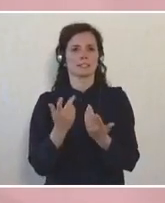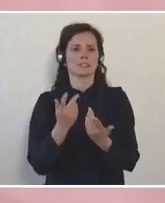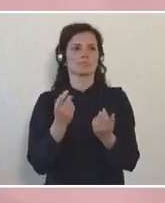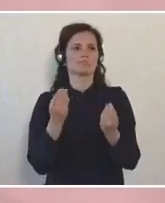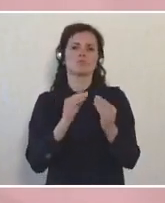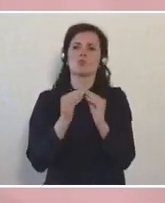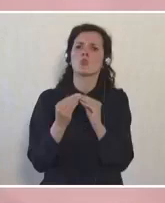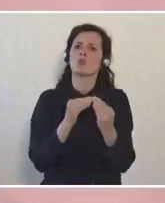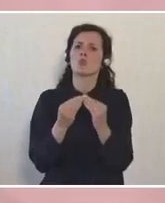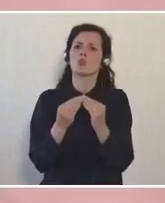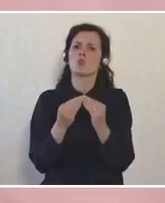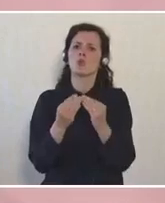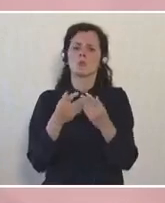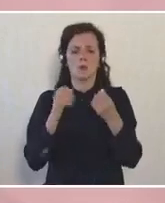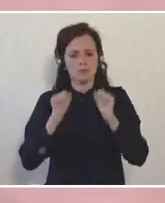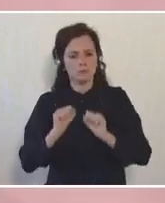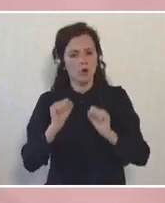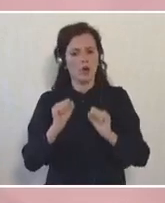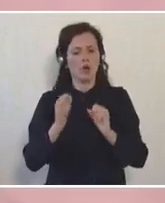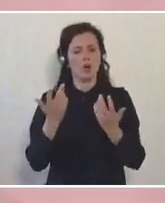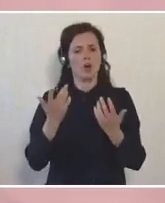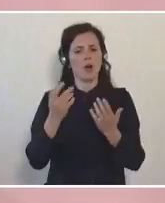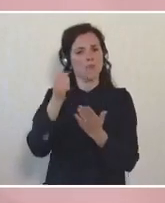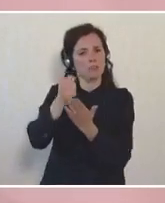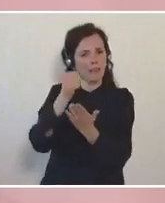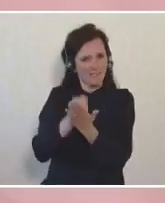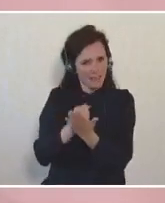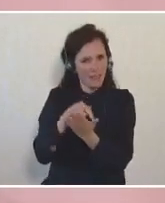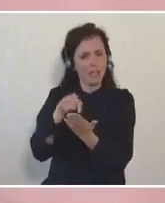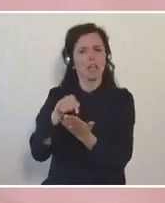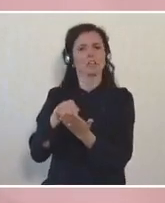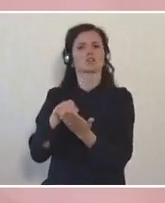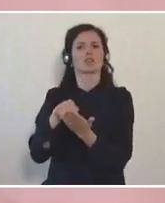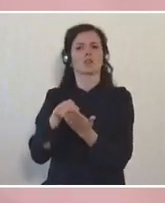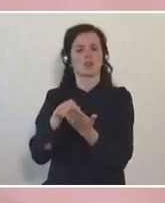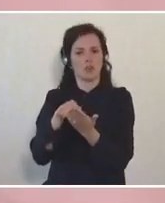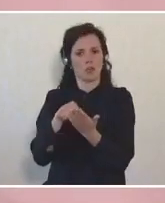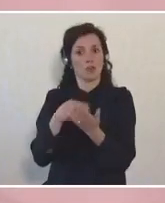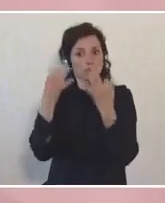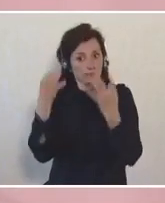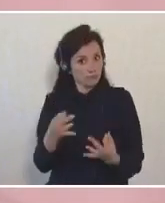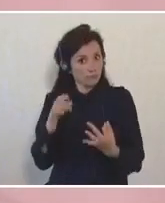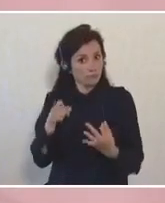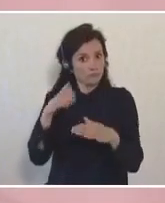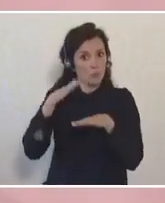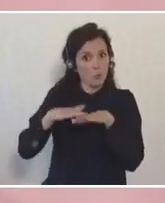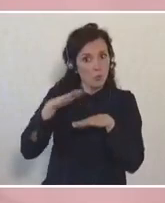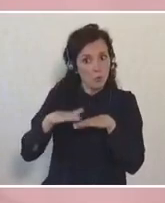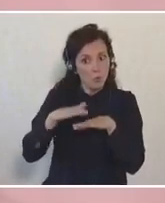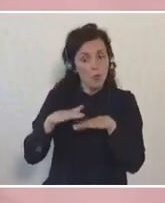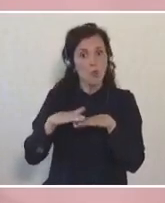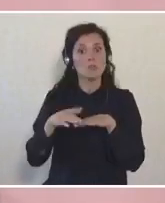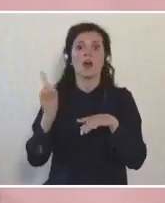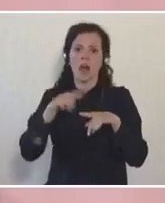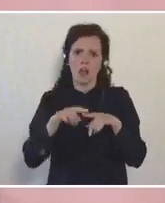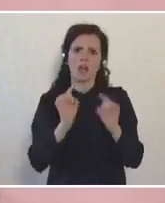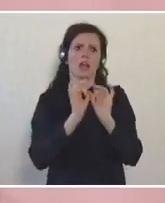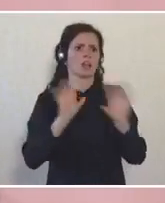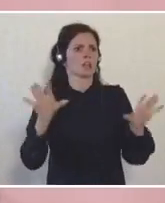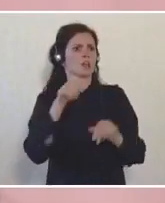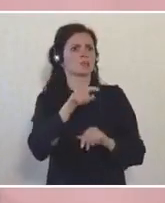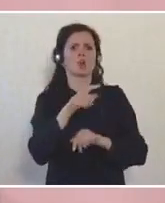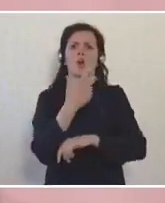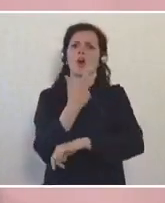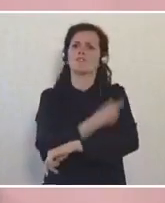patents are sort of used also to liberalize the use of vaccines, well, they're still very important,